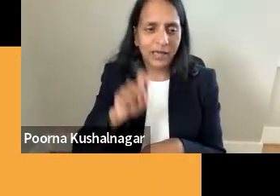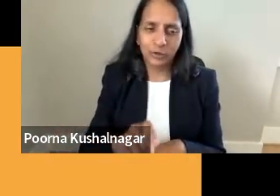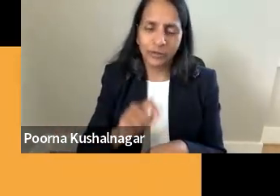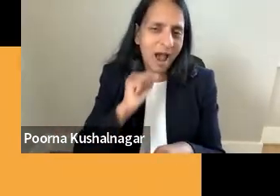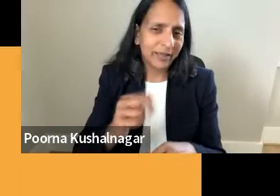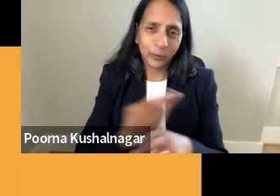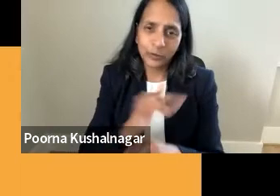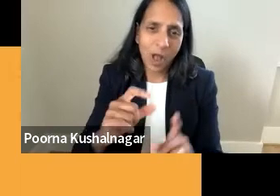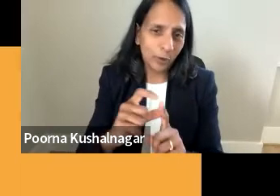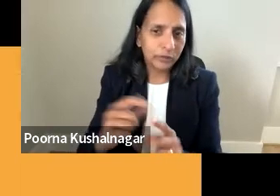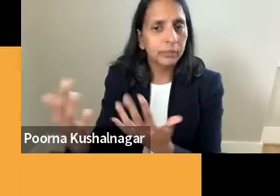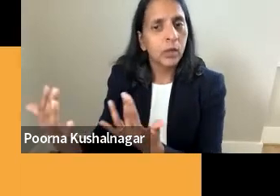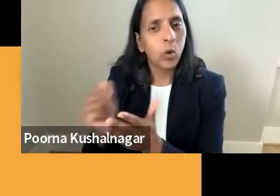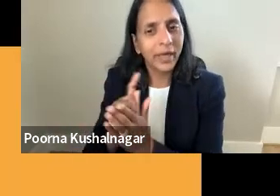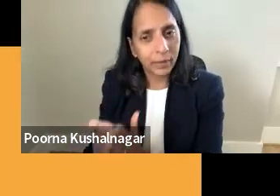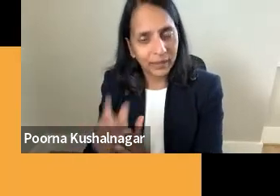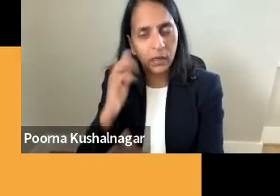what's going on in any given environment.